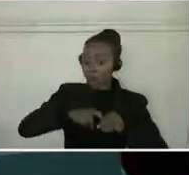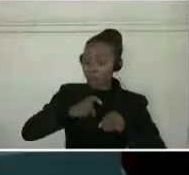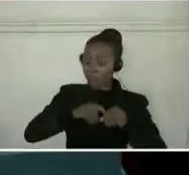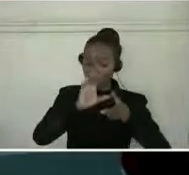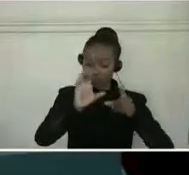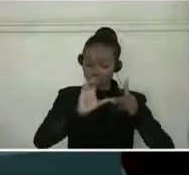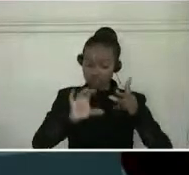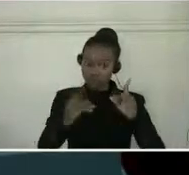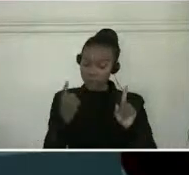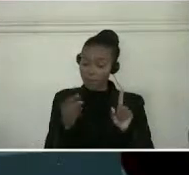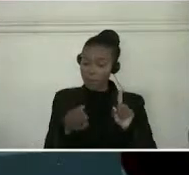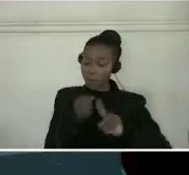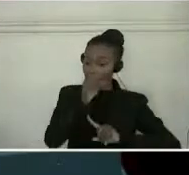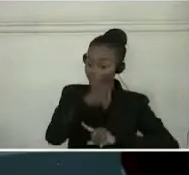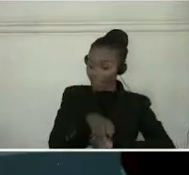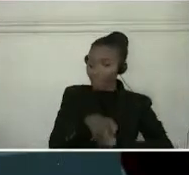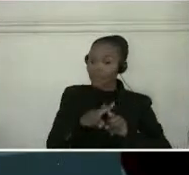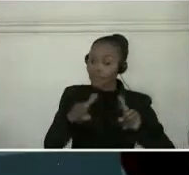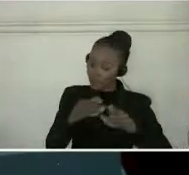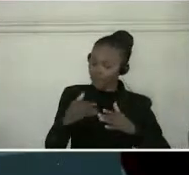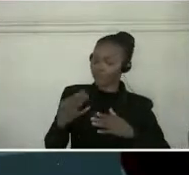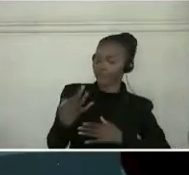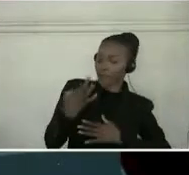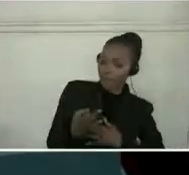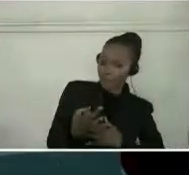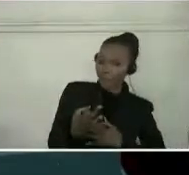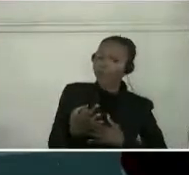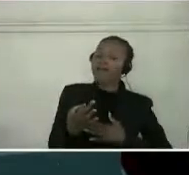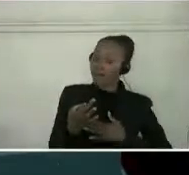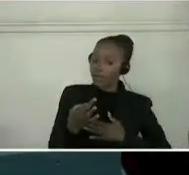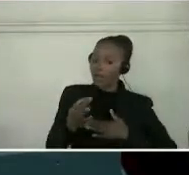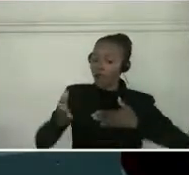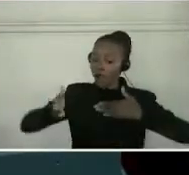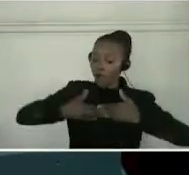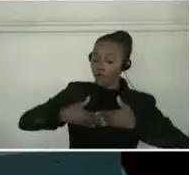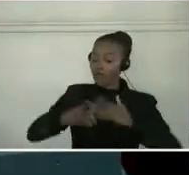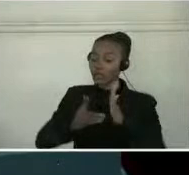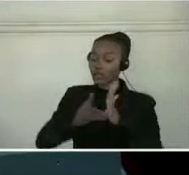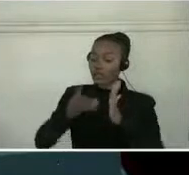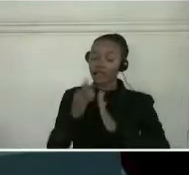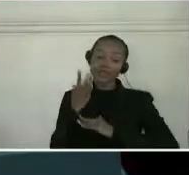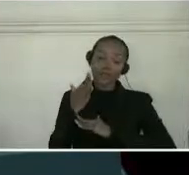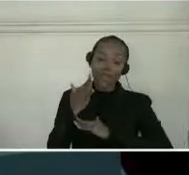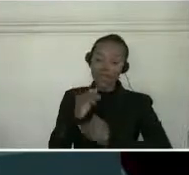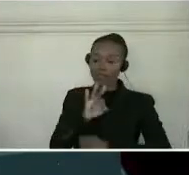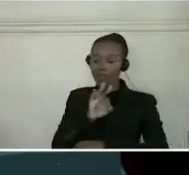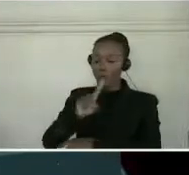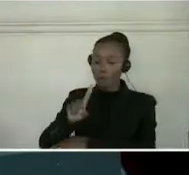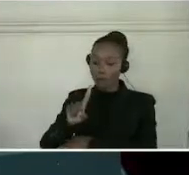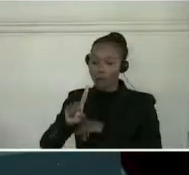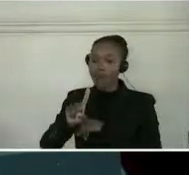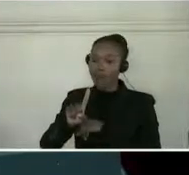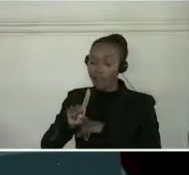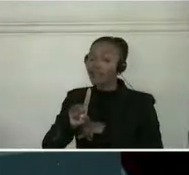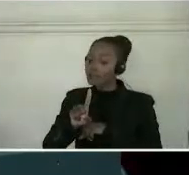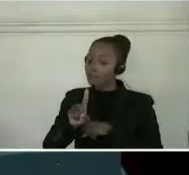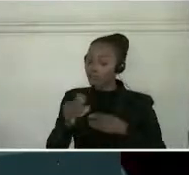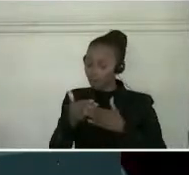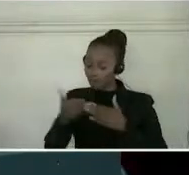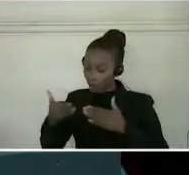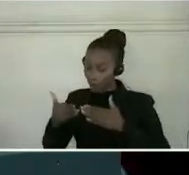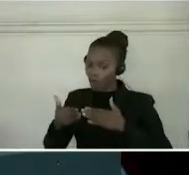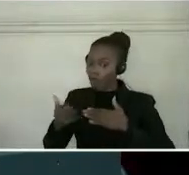before the closing date which is on the 13th of this month on the music house honorable